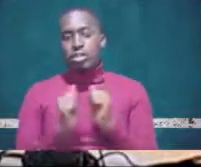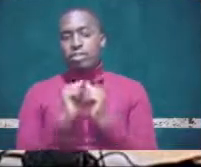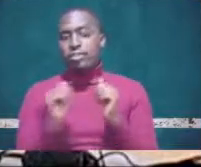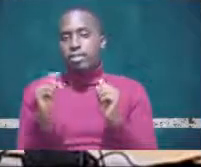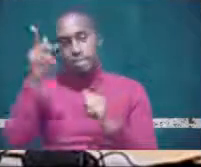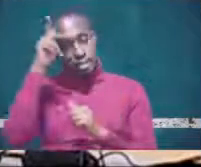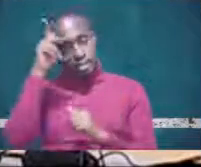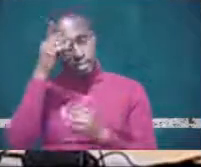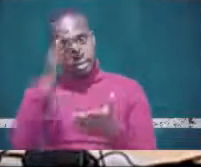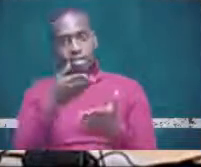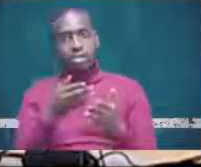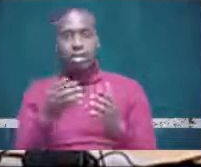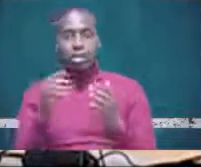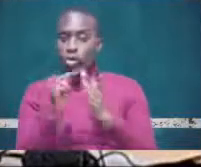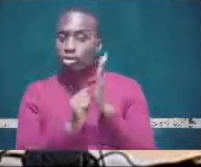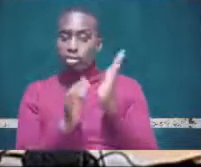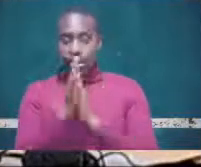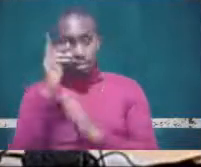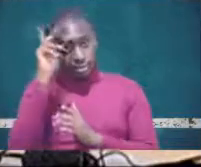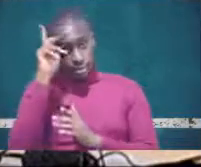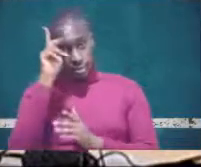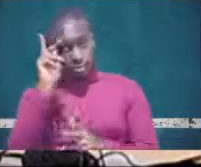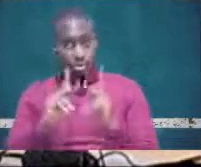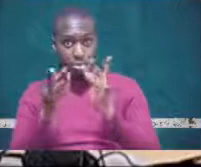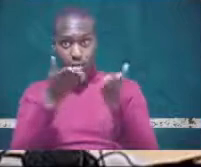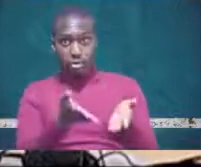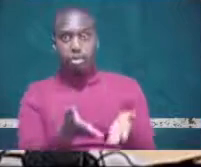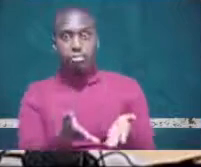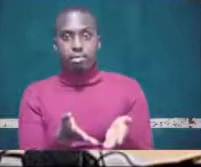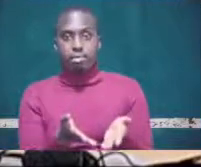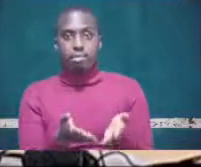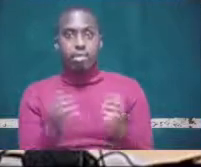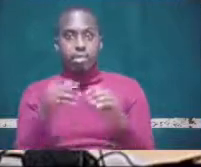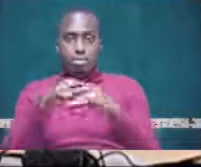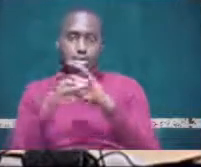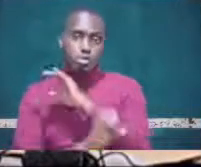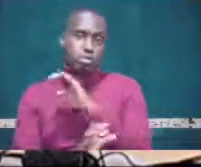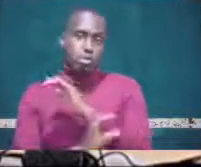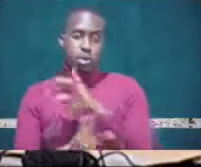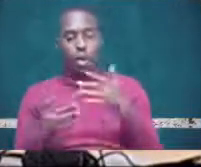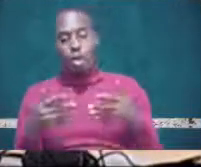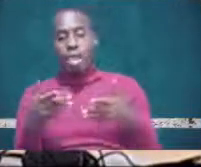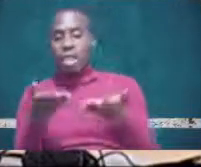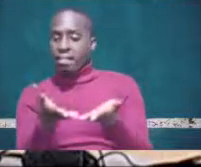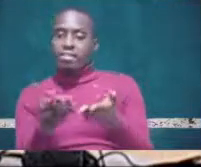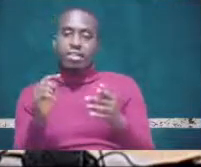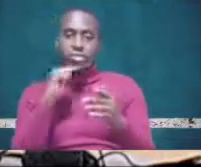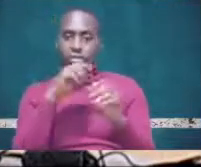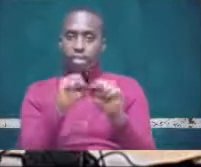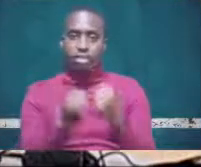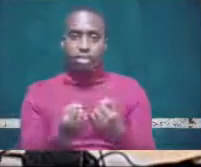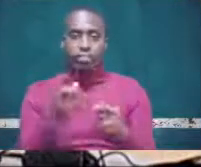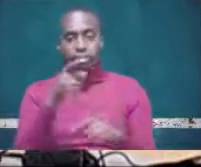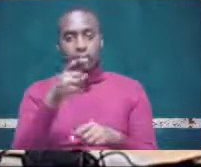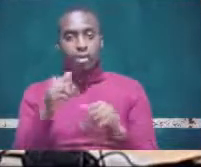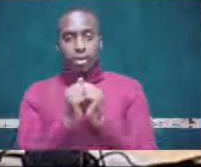skills. Those conditions may be the skills of people available within the country, within a given society. So with